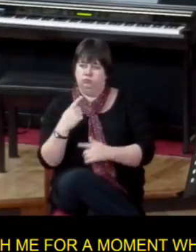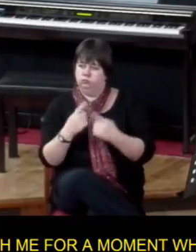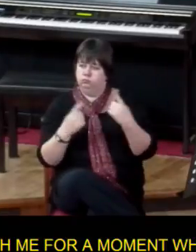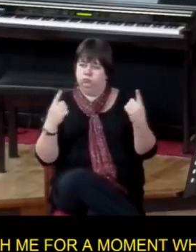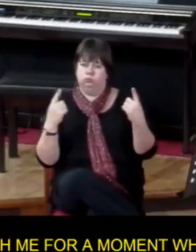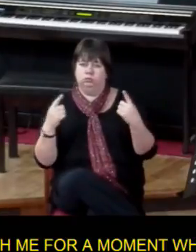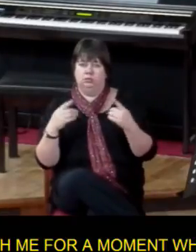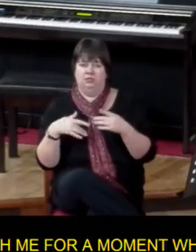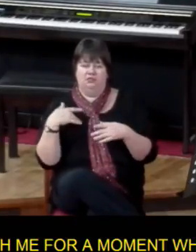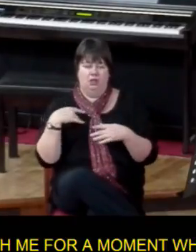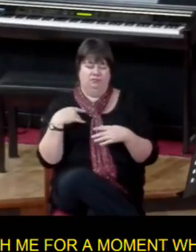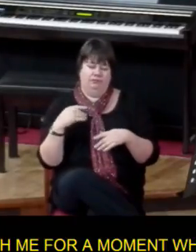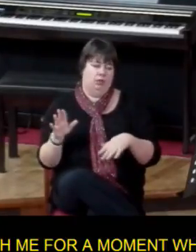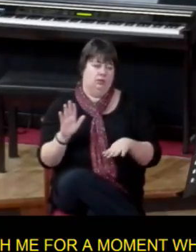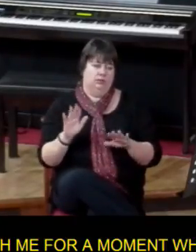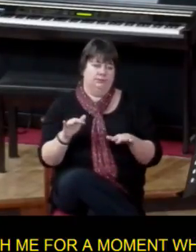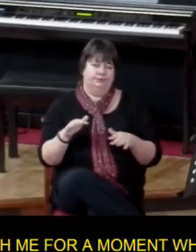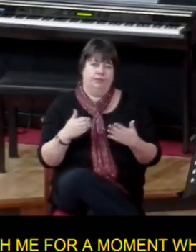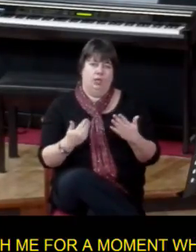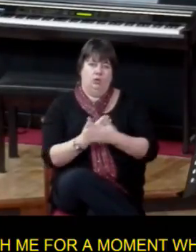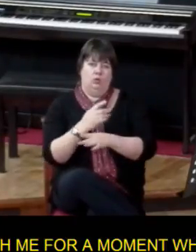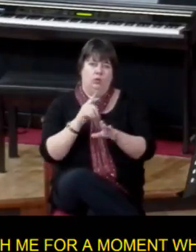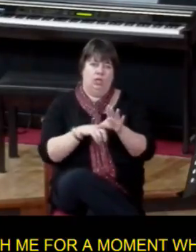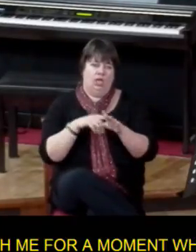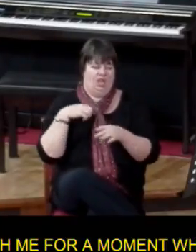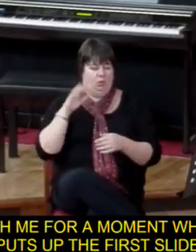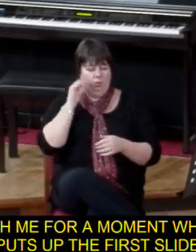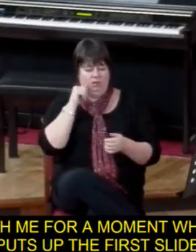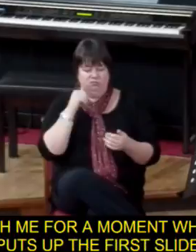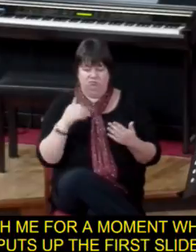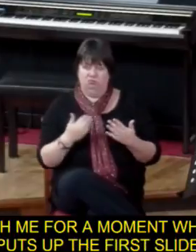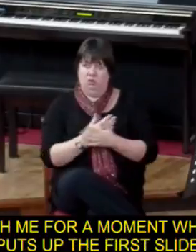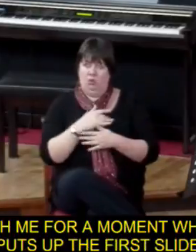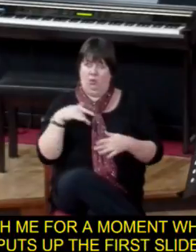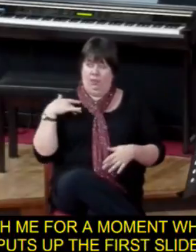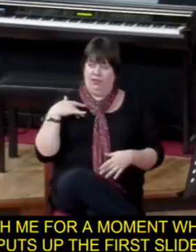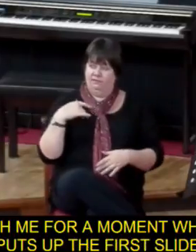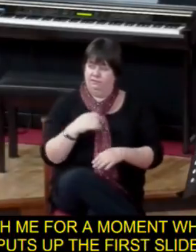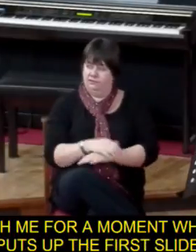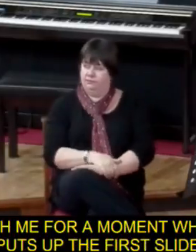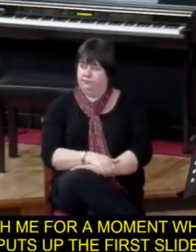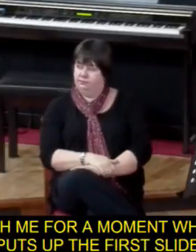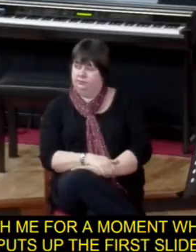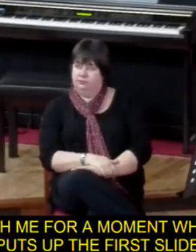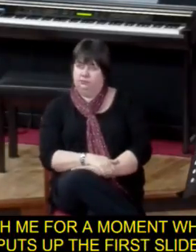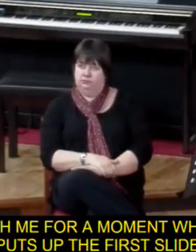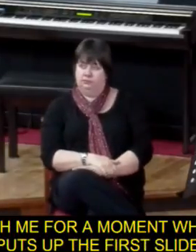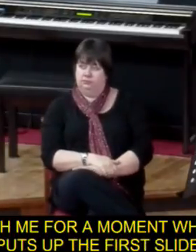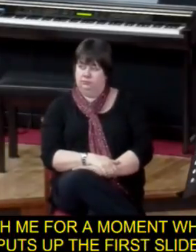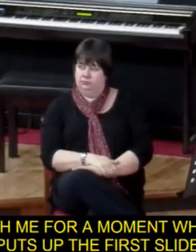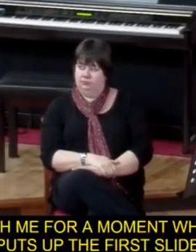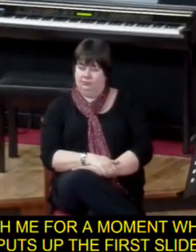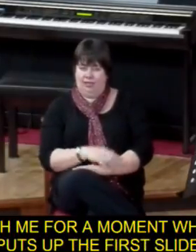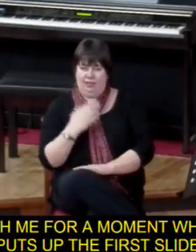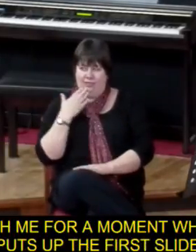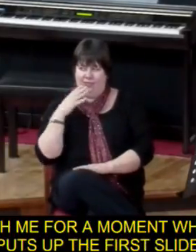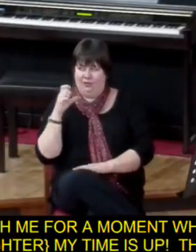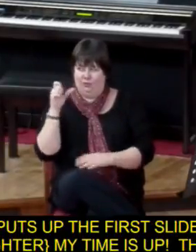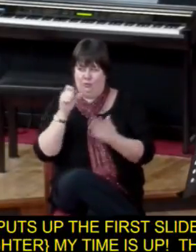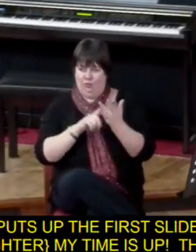to do different things with their lives. Thank you, Colin, so much. Master tech at